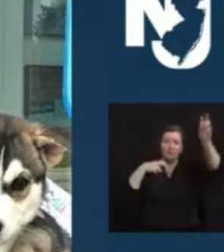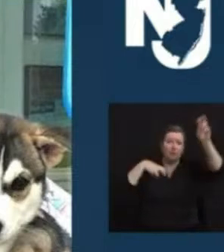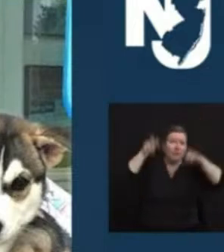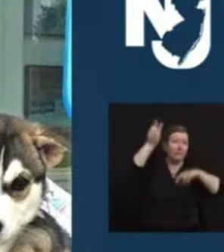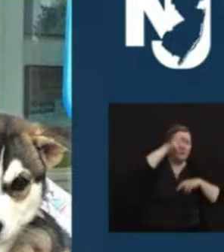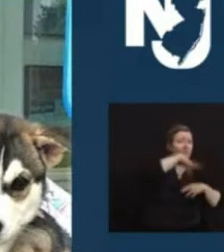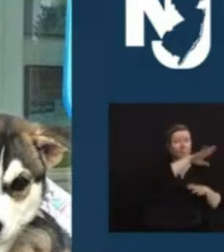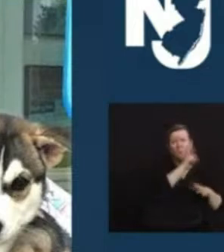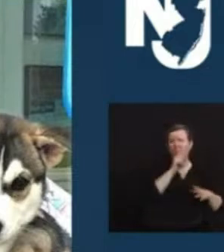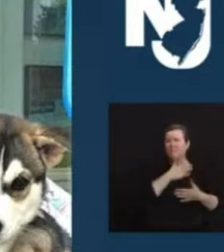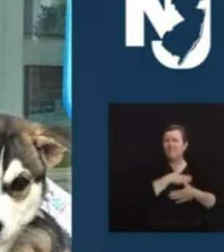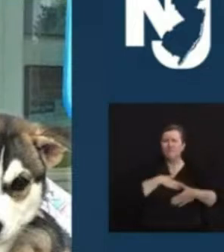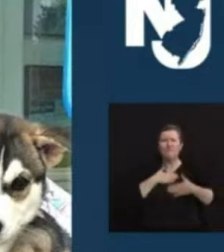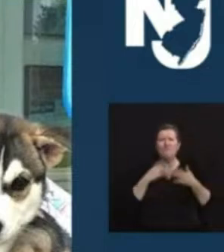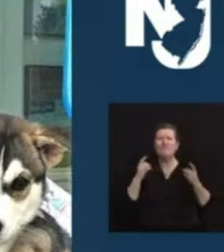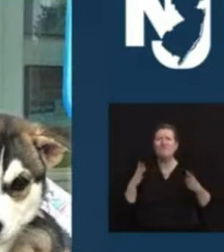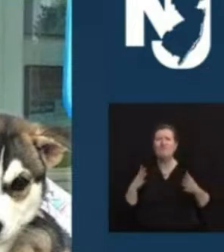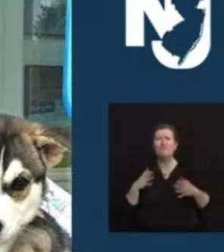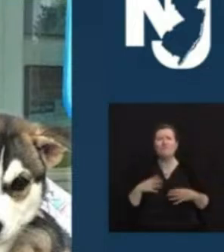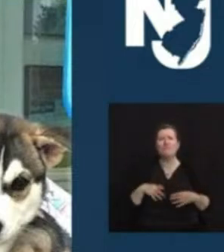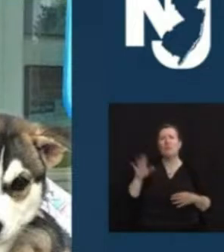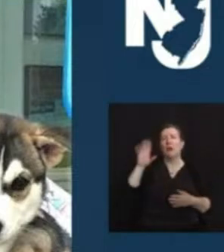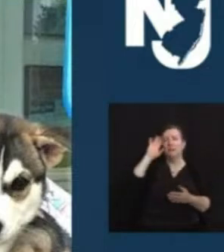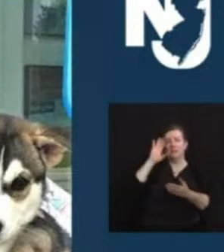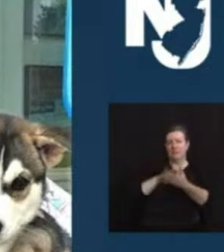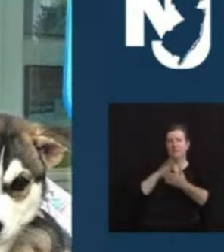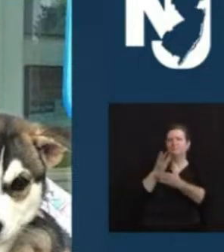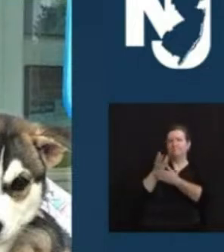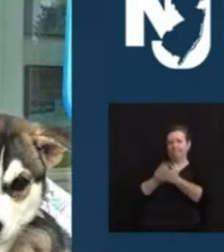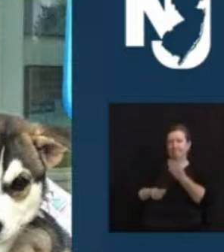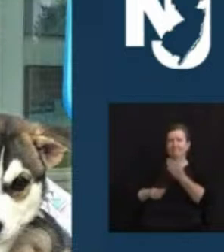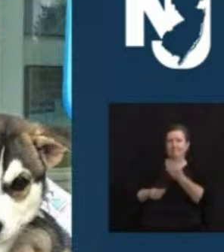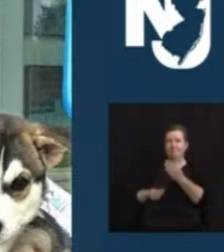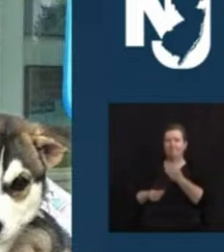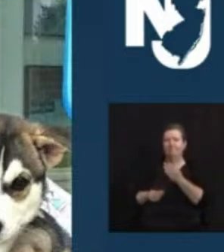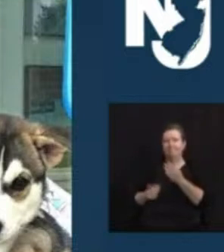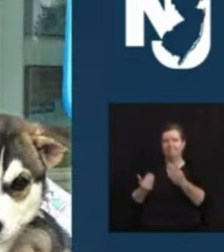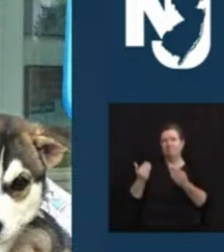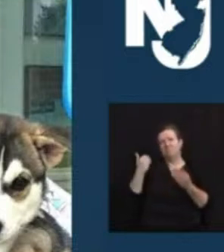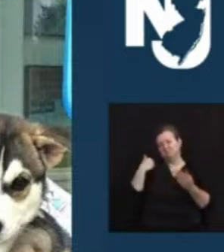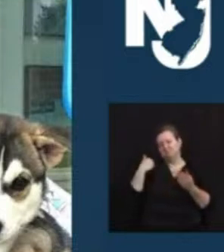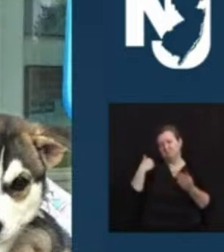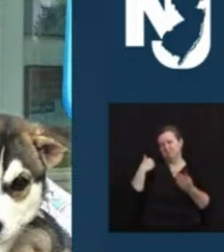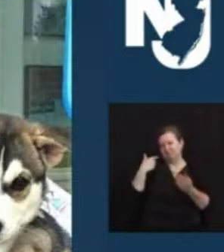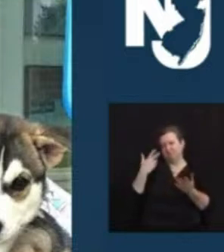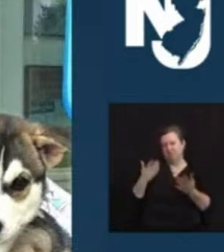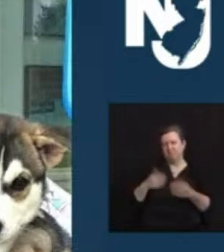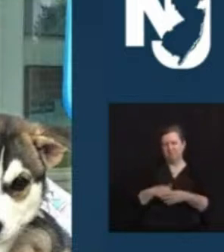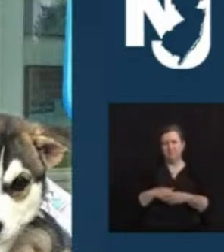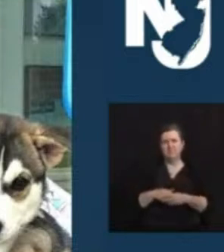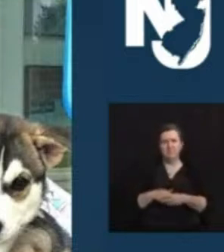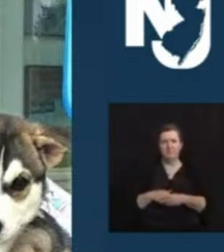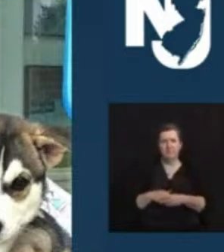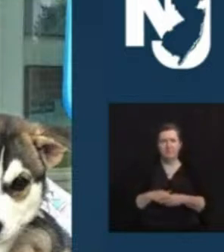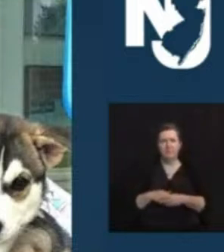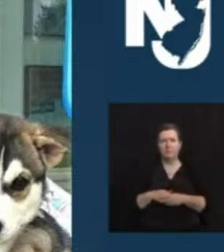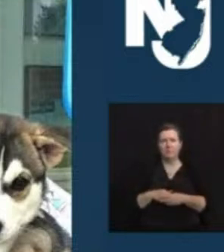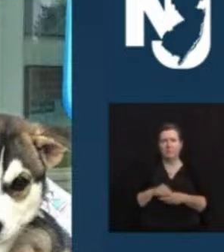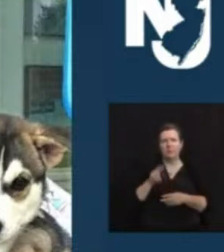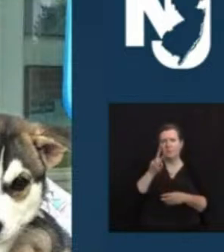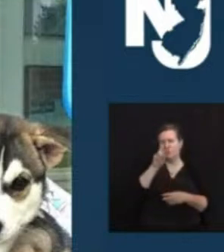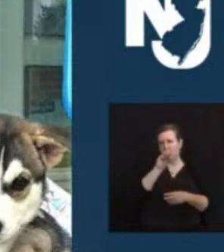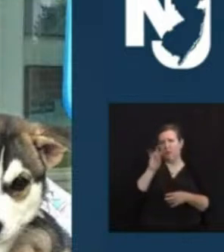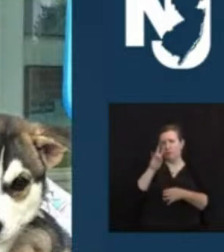own, sadly, having lost her husband, Pat, retired Hackensack Police Lieutenant Richard Hubbard, back in